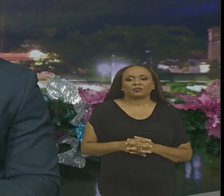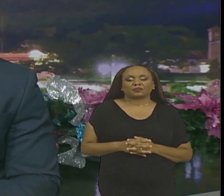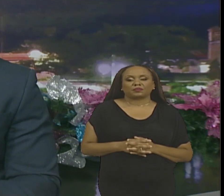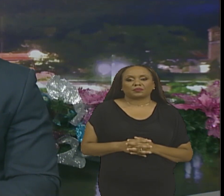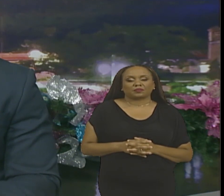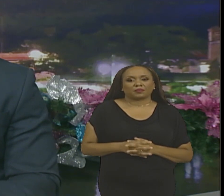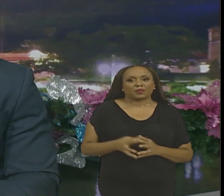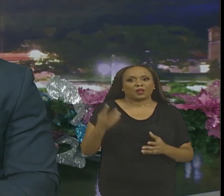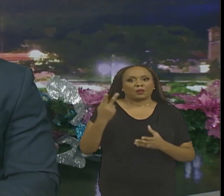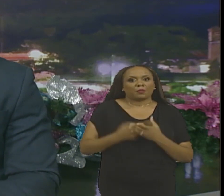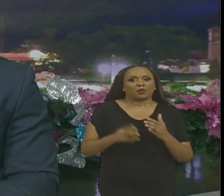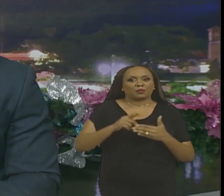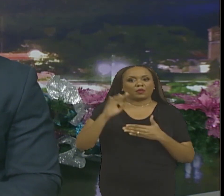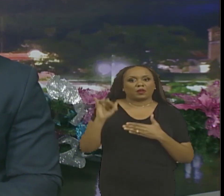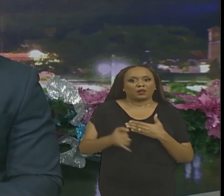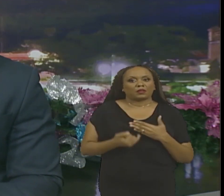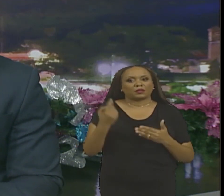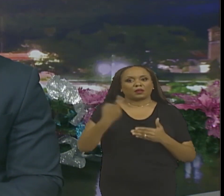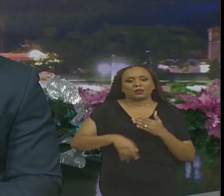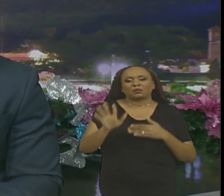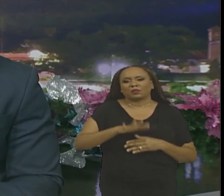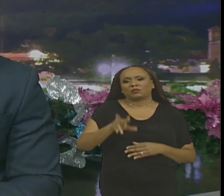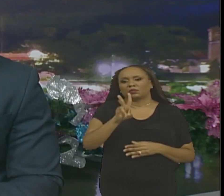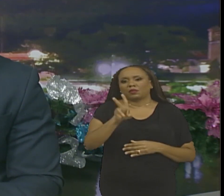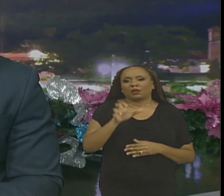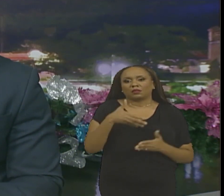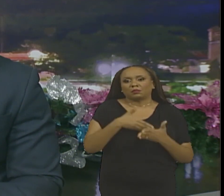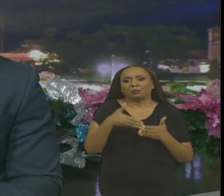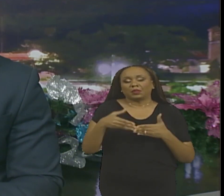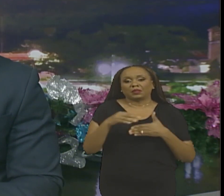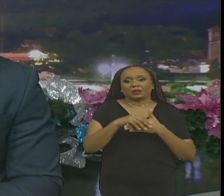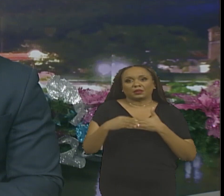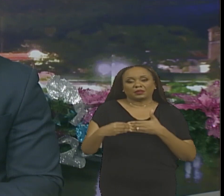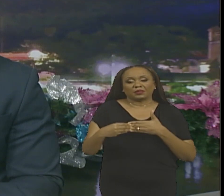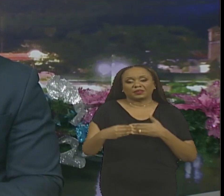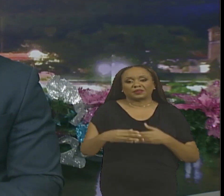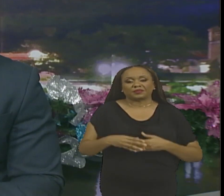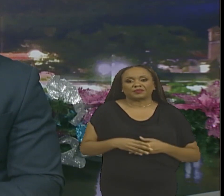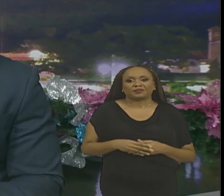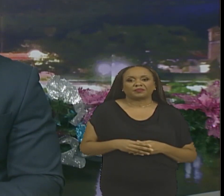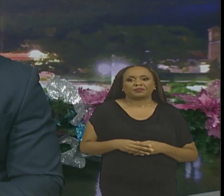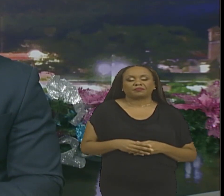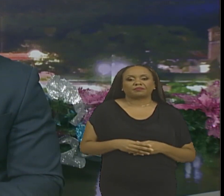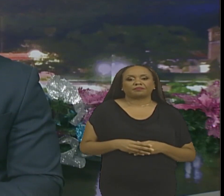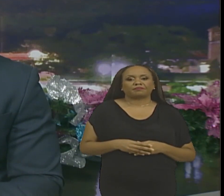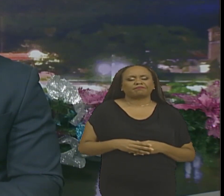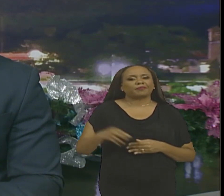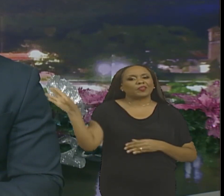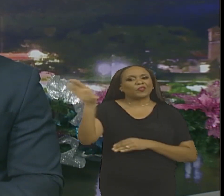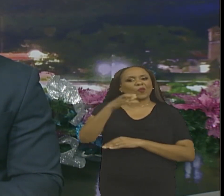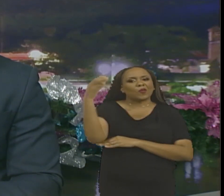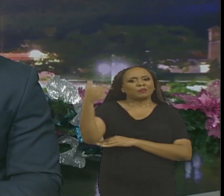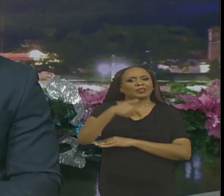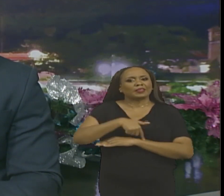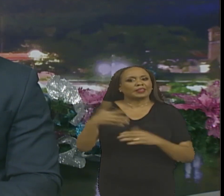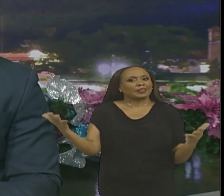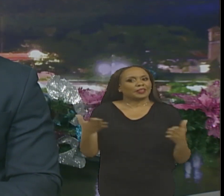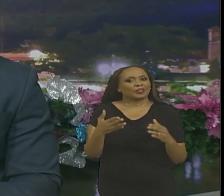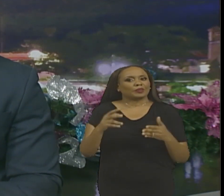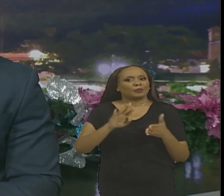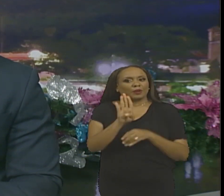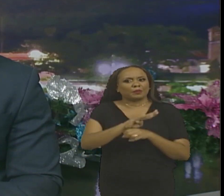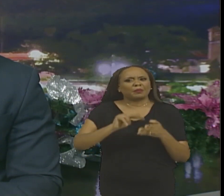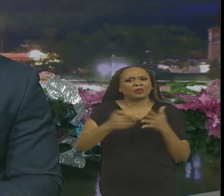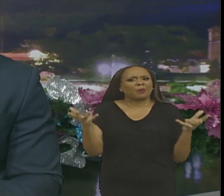Altogether, the two projects are expected to cost about $200 million. Christmas time in Barbados means ham,